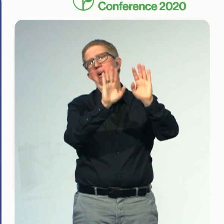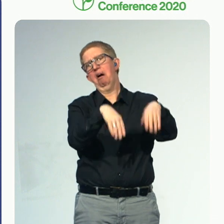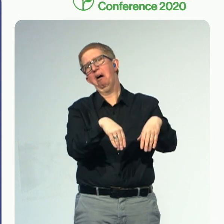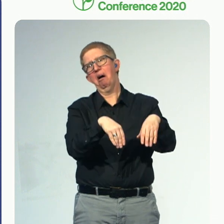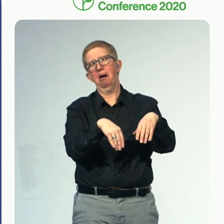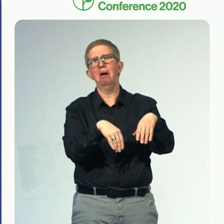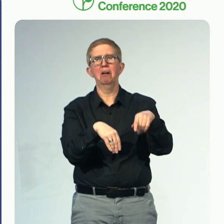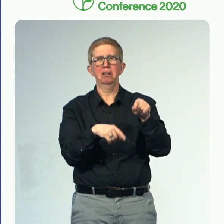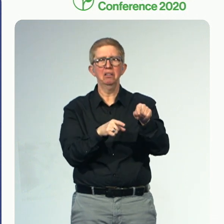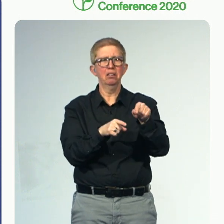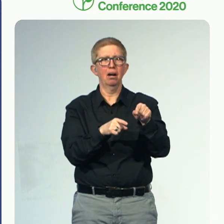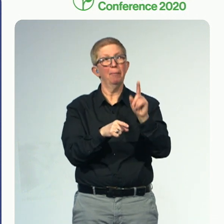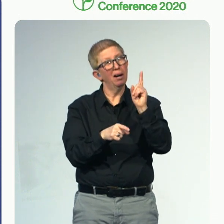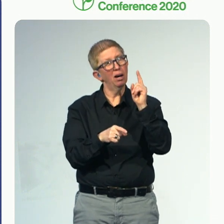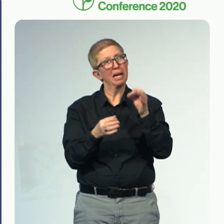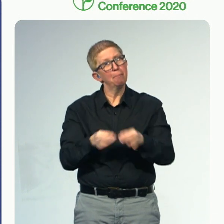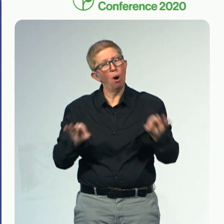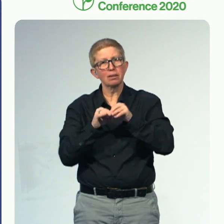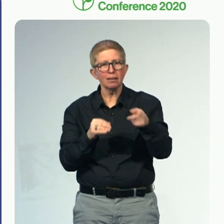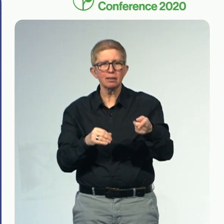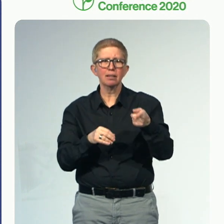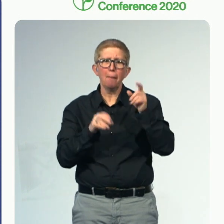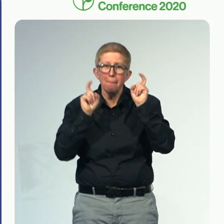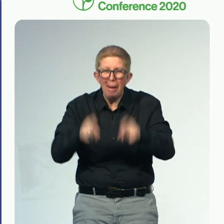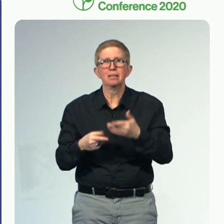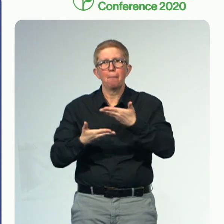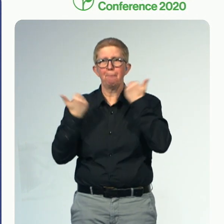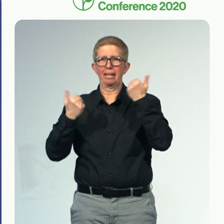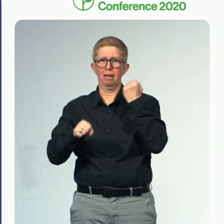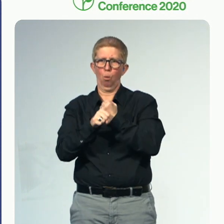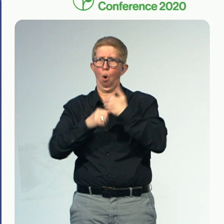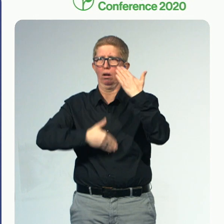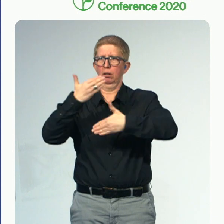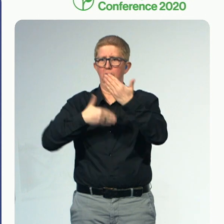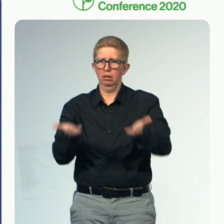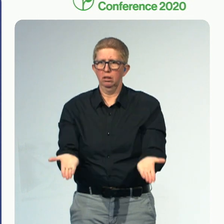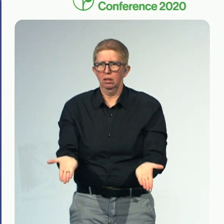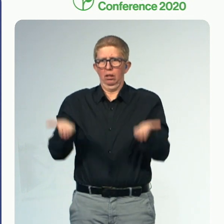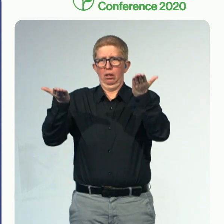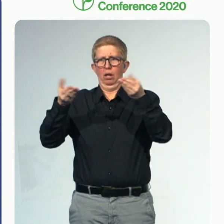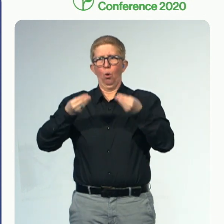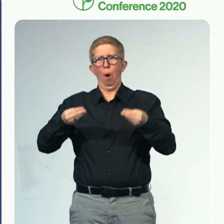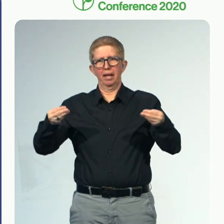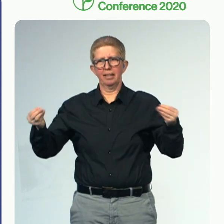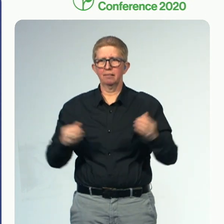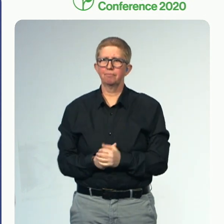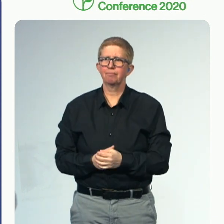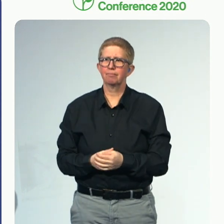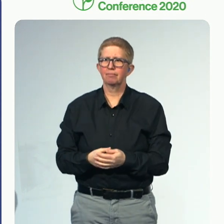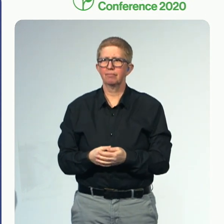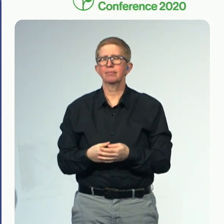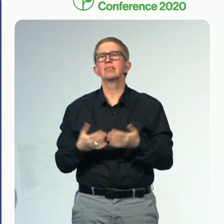I think what we have a really good opportunity at the moment with the Sustainable Development Goals, right? There's a